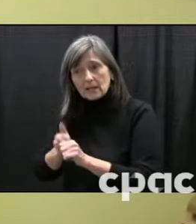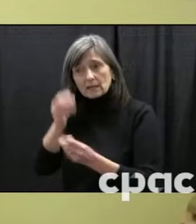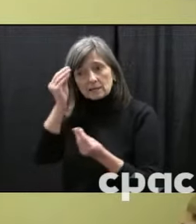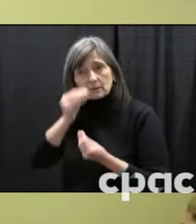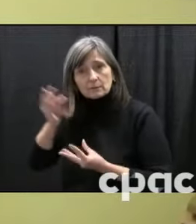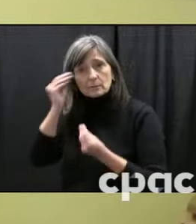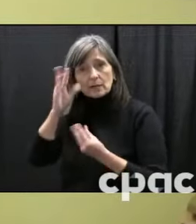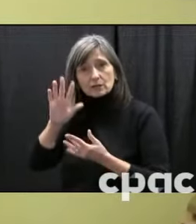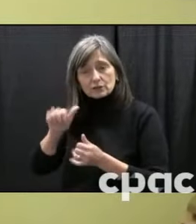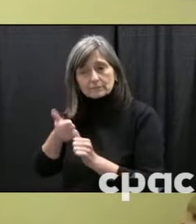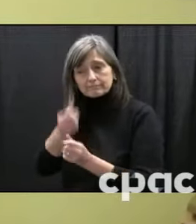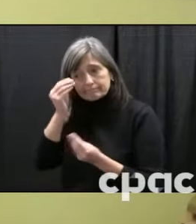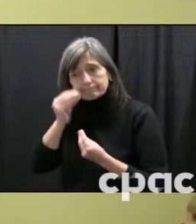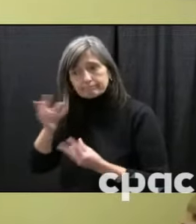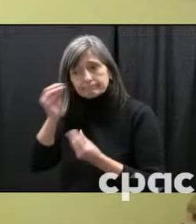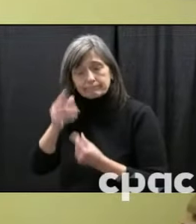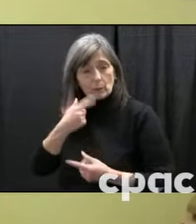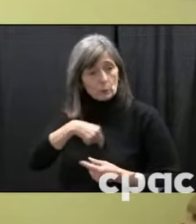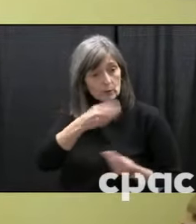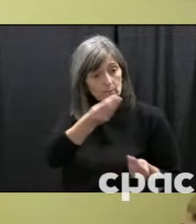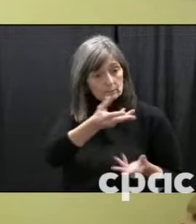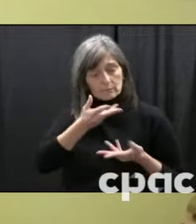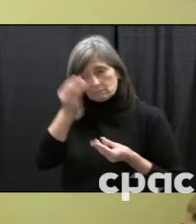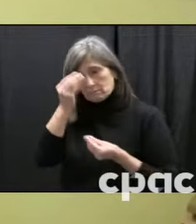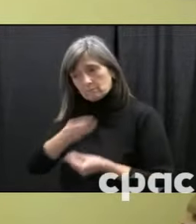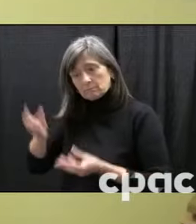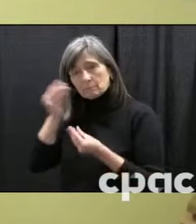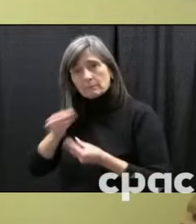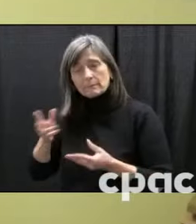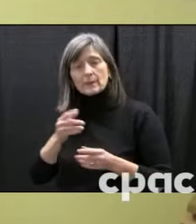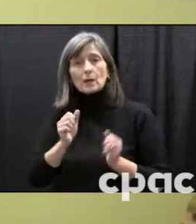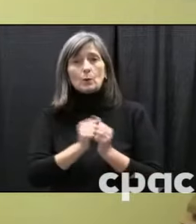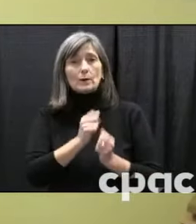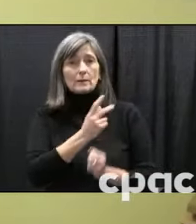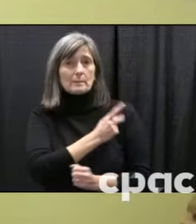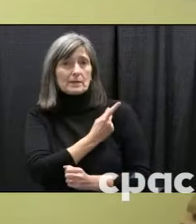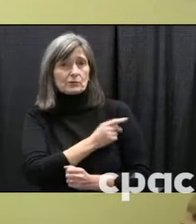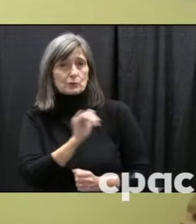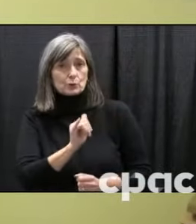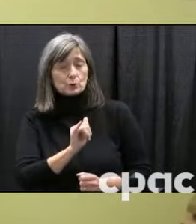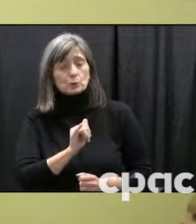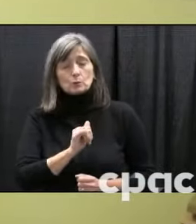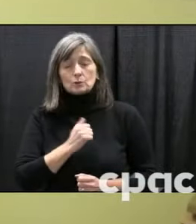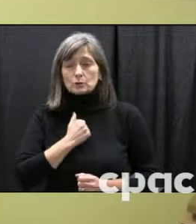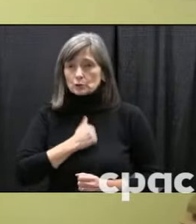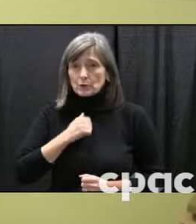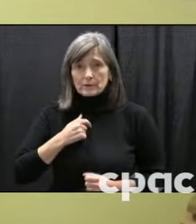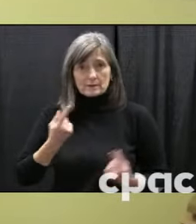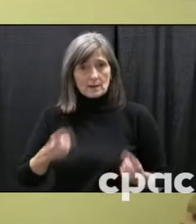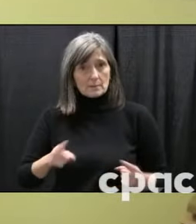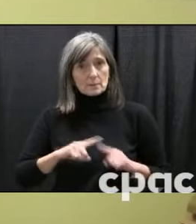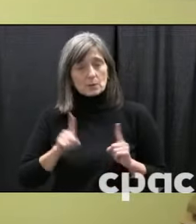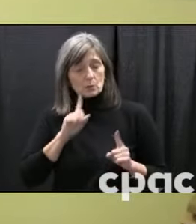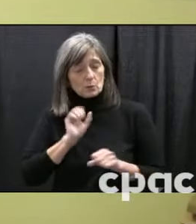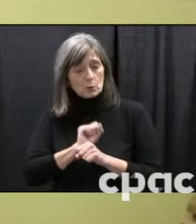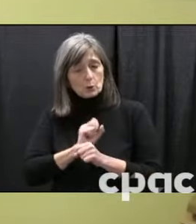information and support, as well as with our patients. We regret this incident, and we will be working collaboratively